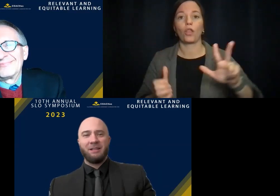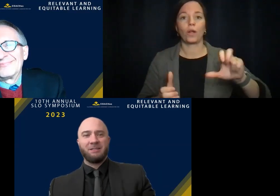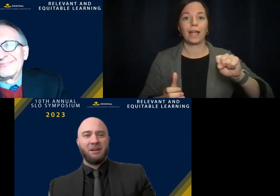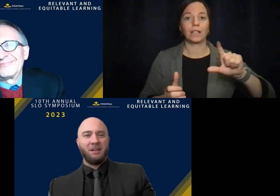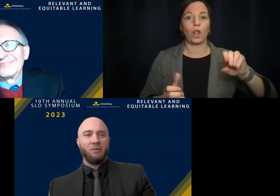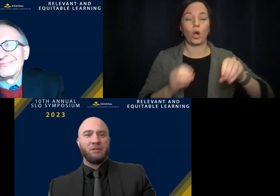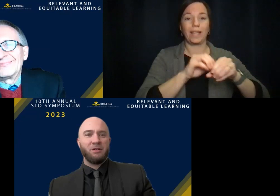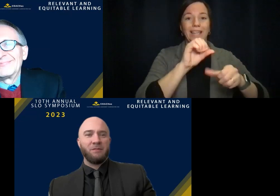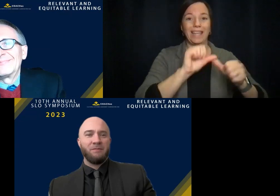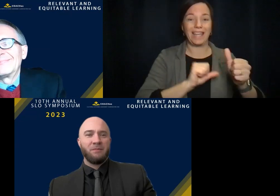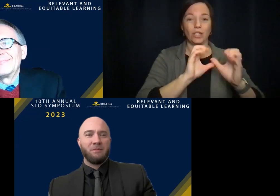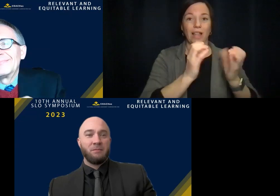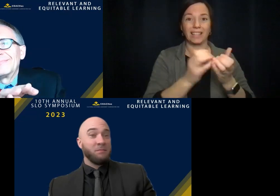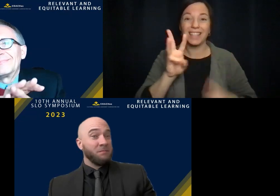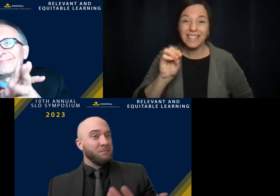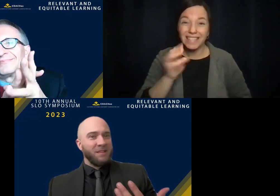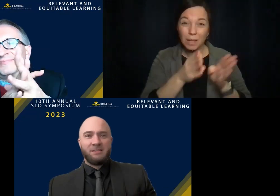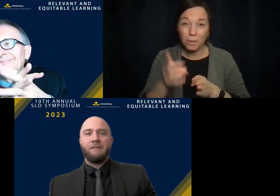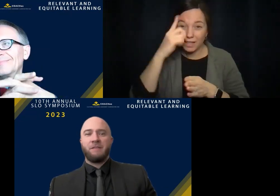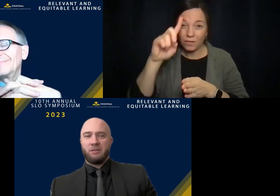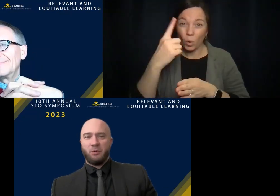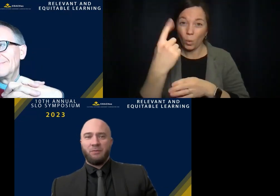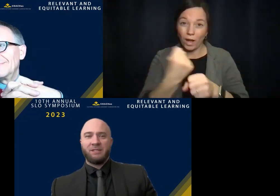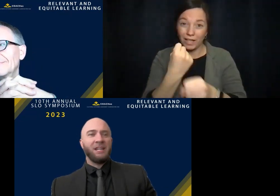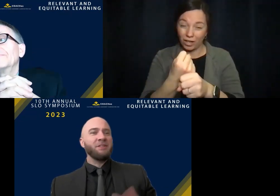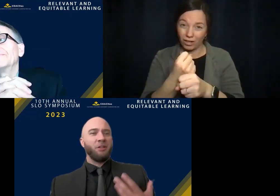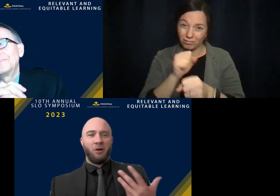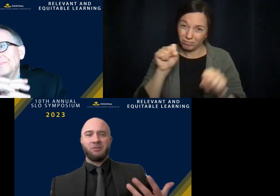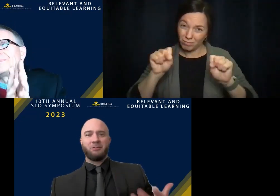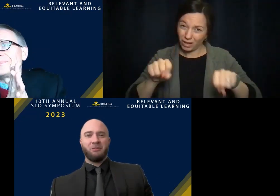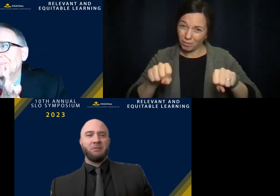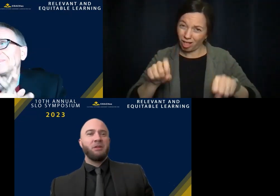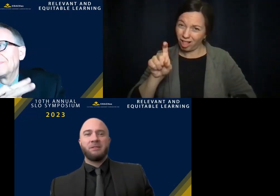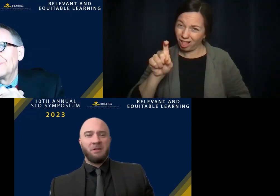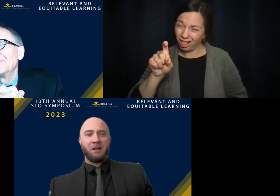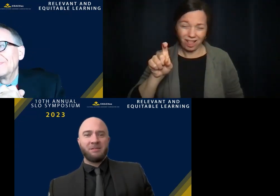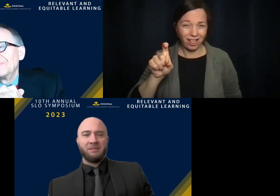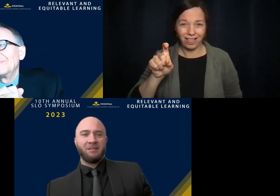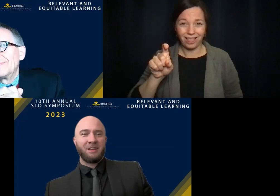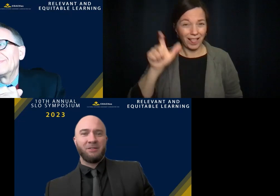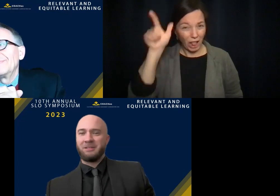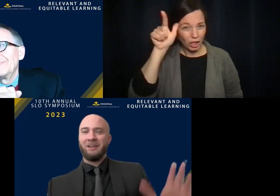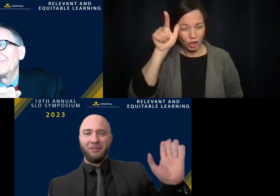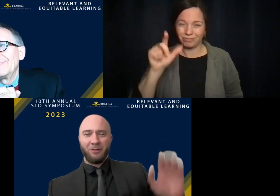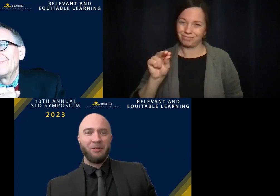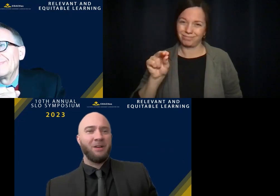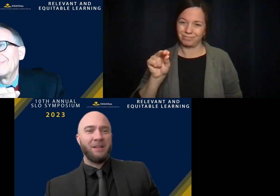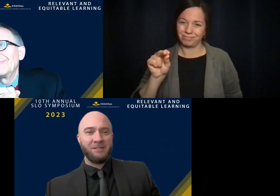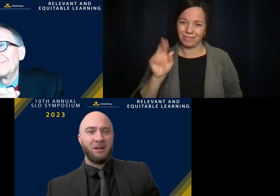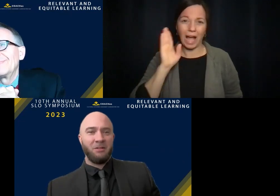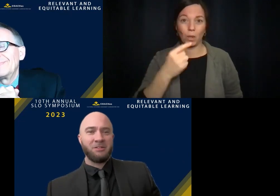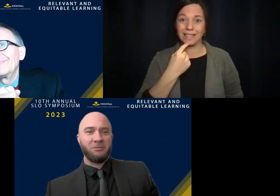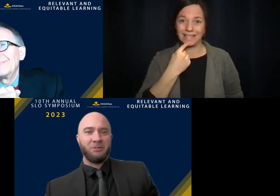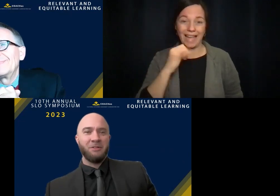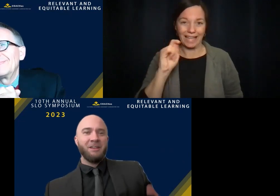60 plans done in 1 year. Is that feasible? Is that even logical? It's not. Like, I'll say it on a record line,